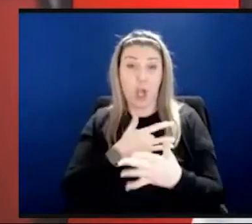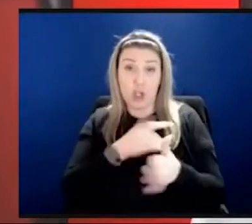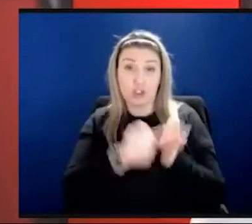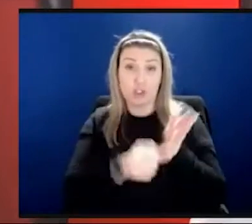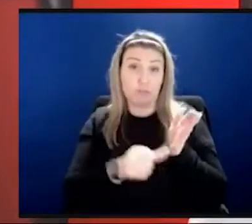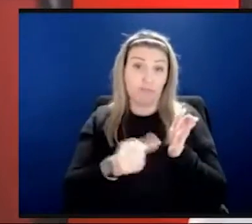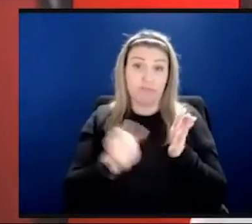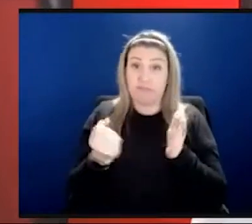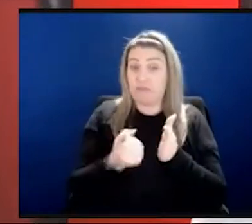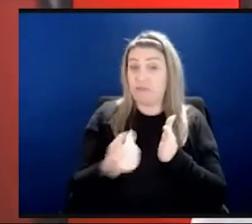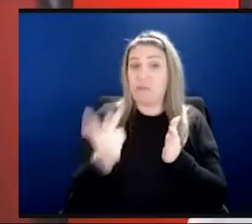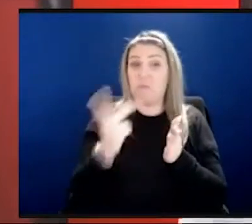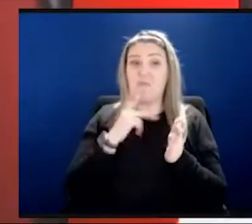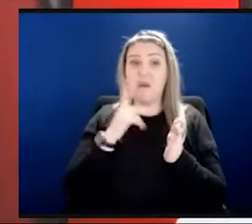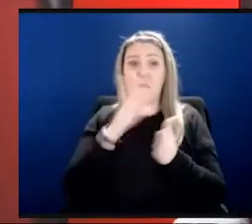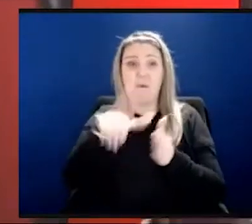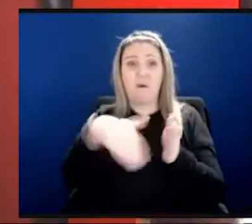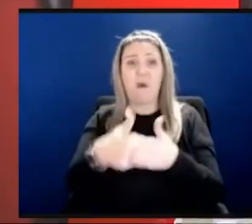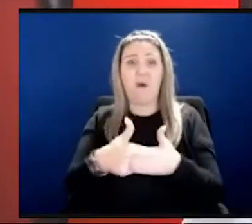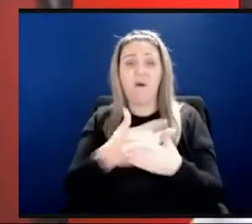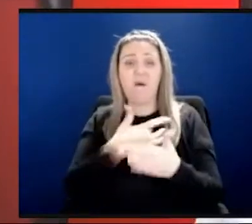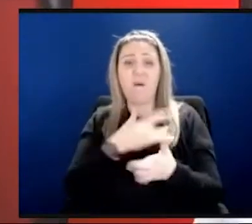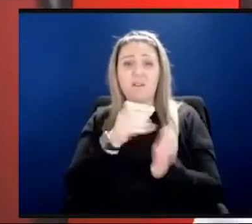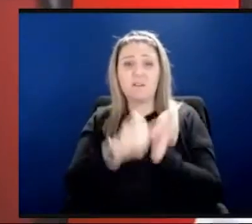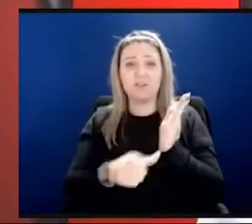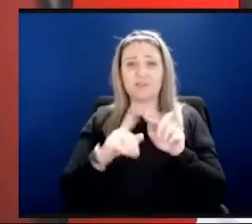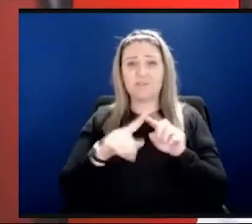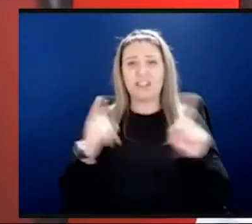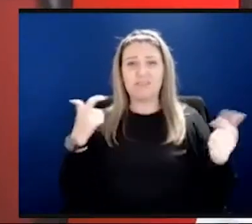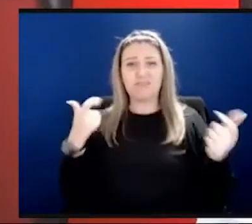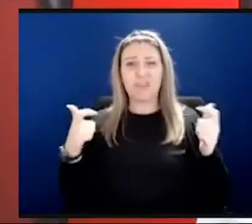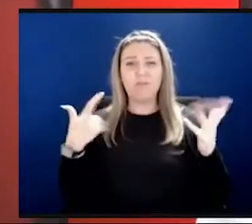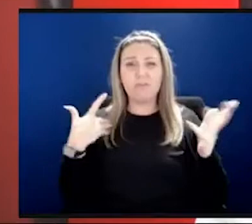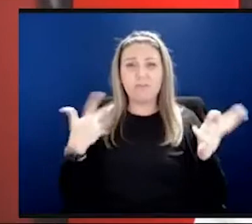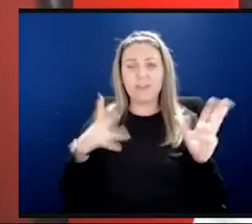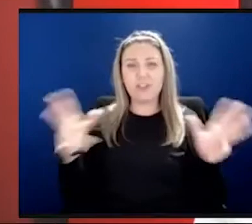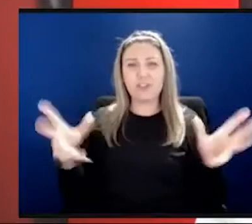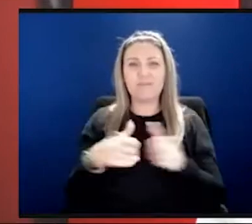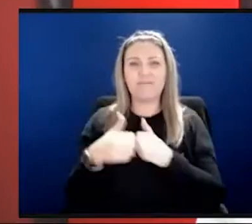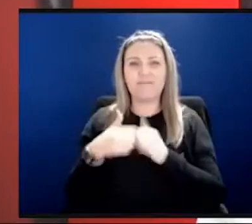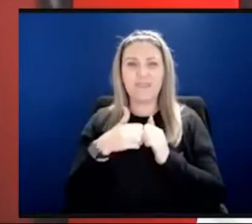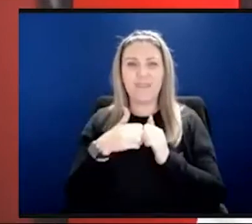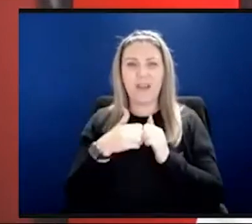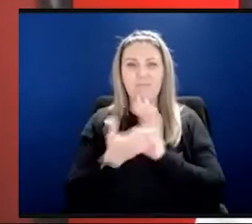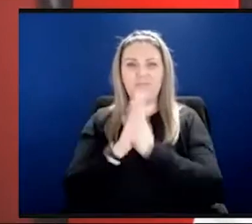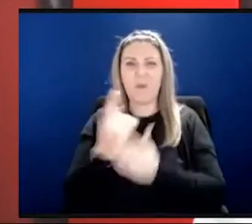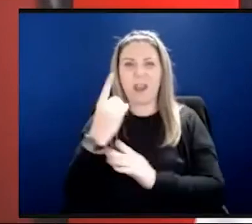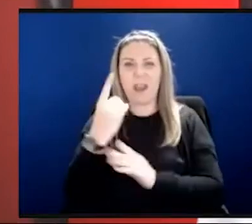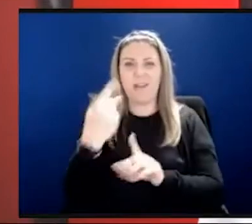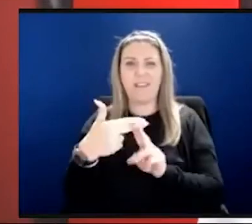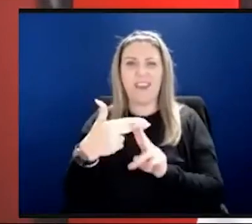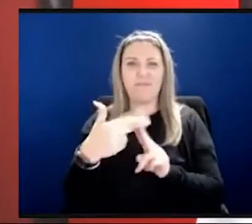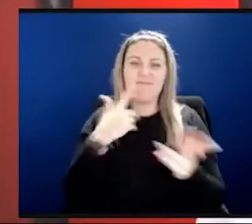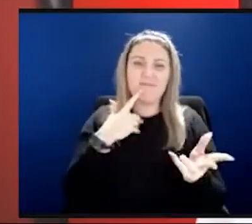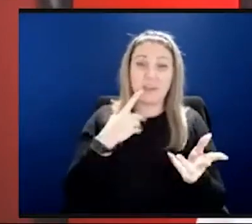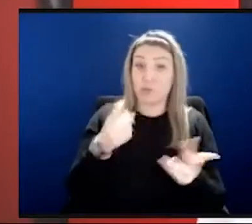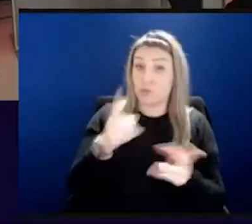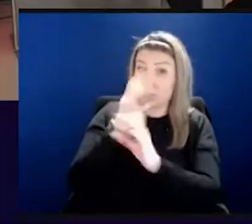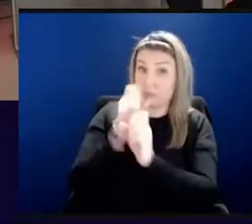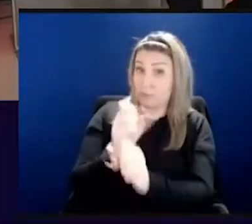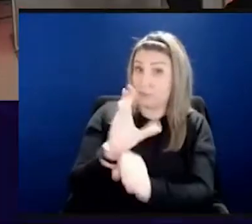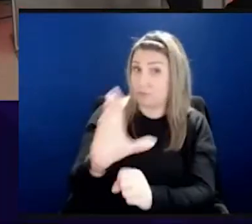thoracic surgery, but by and large, we kind of just combine them into one name. That was just what you were drawn to. Yep.